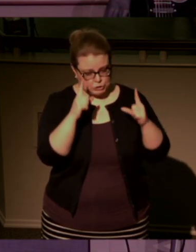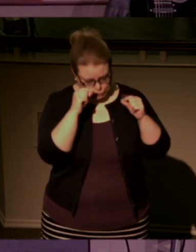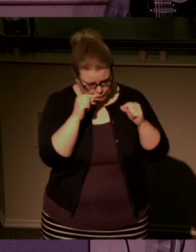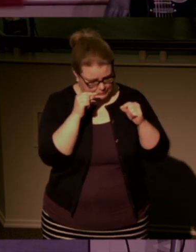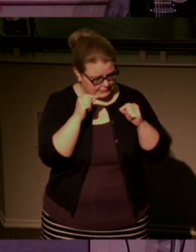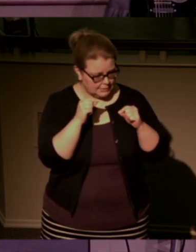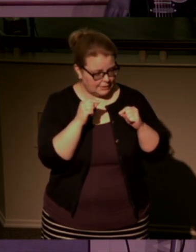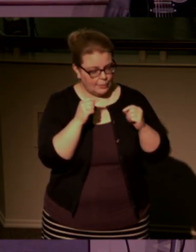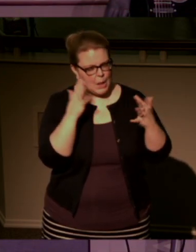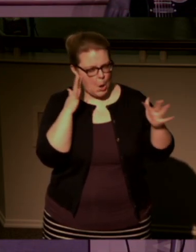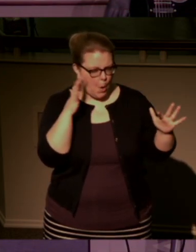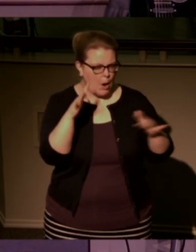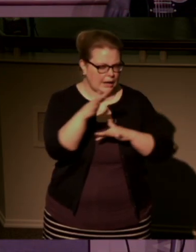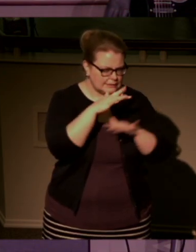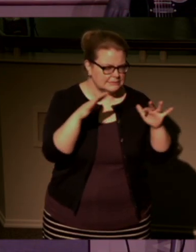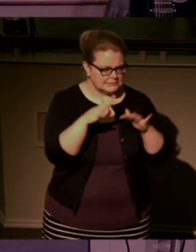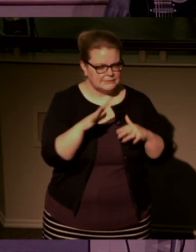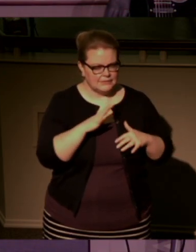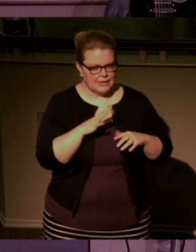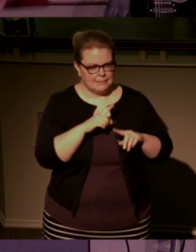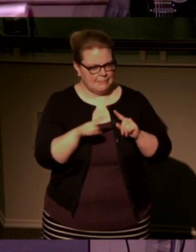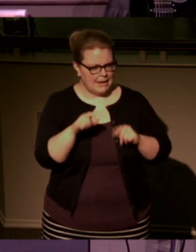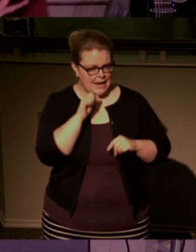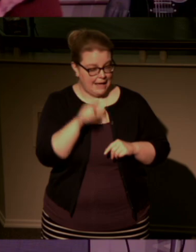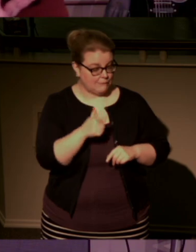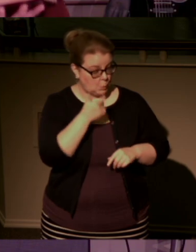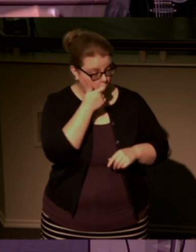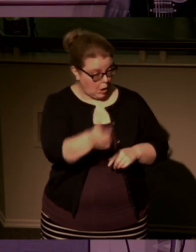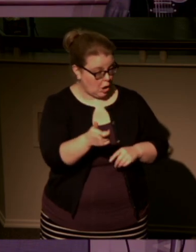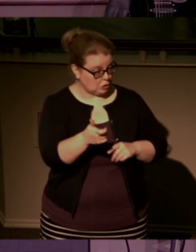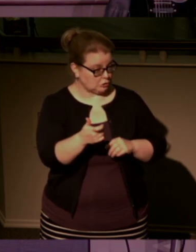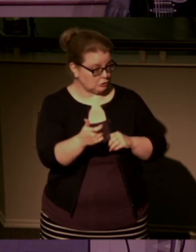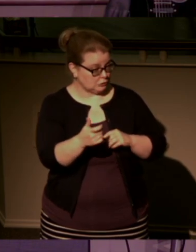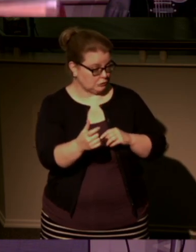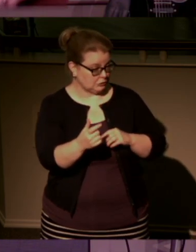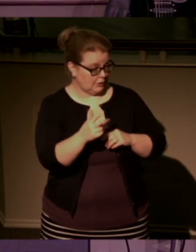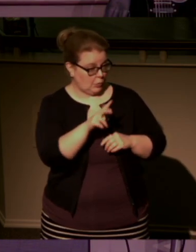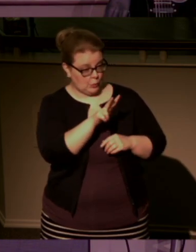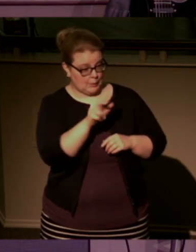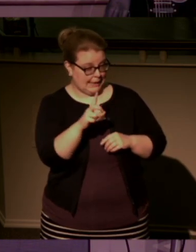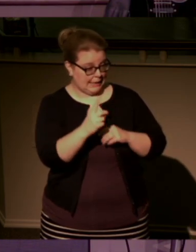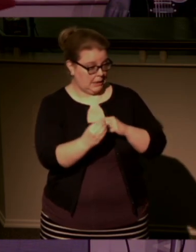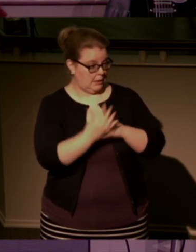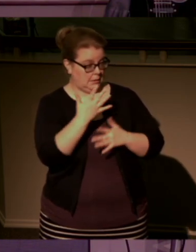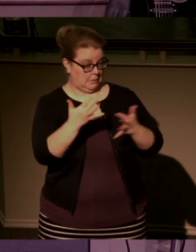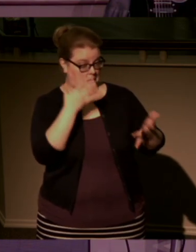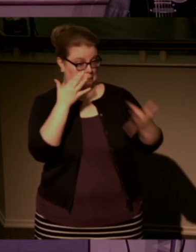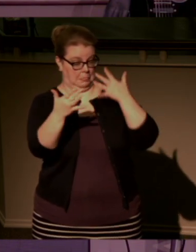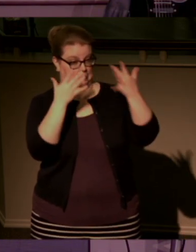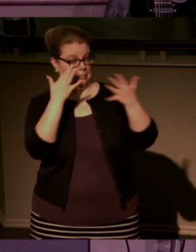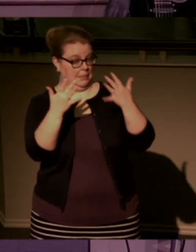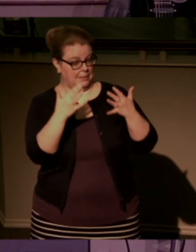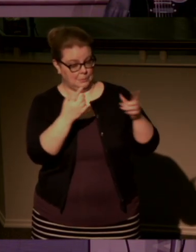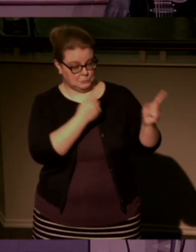than the noise and all of that, you didn't have to experience the 3D effect of whatever it was going